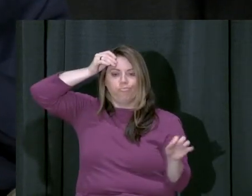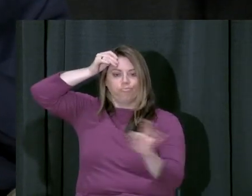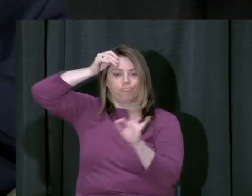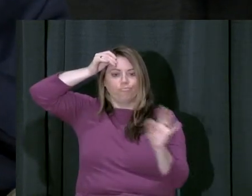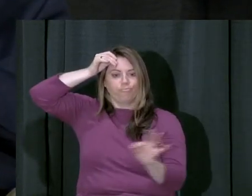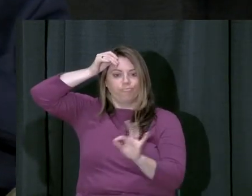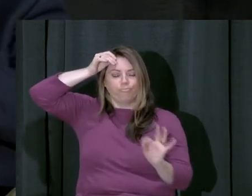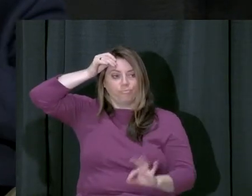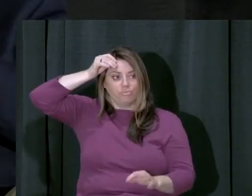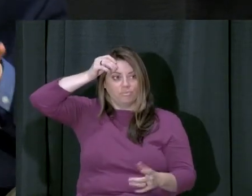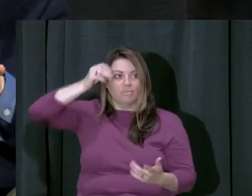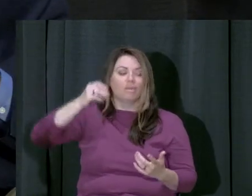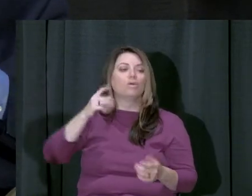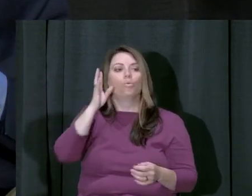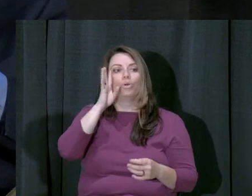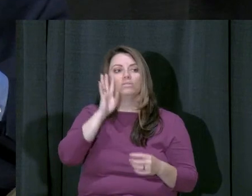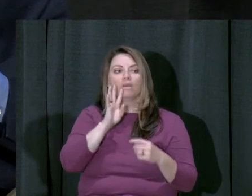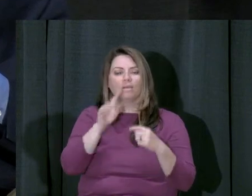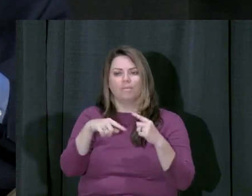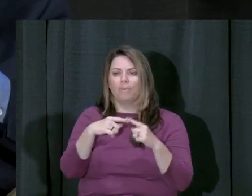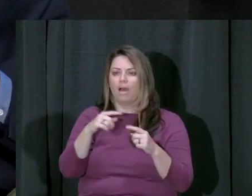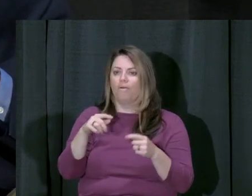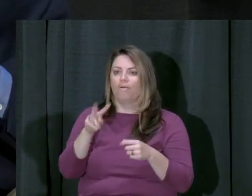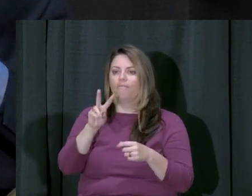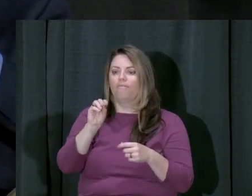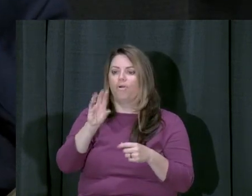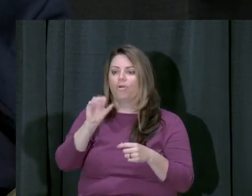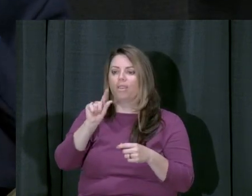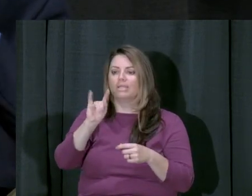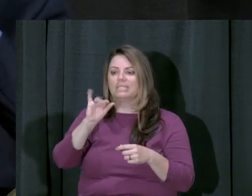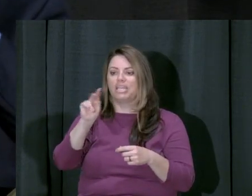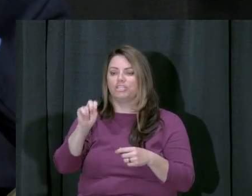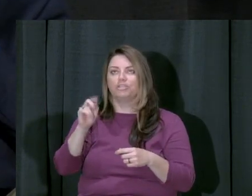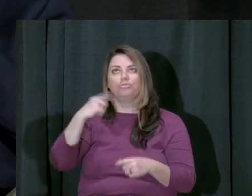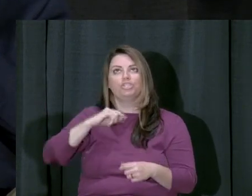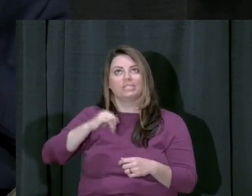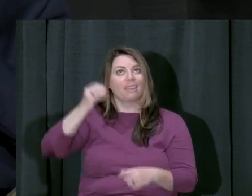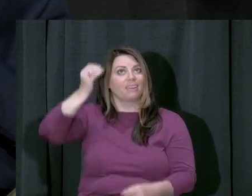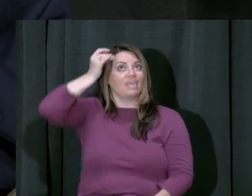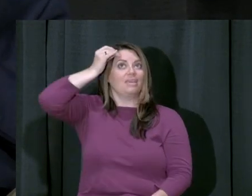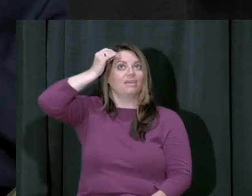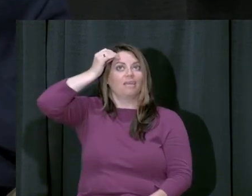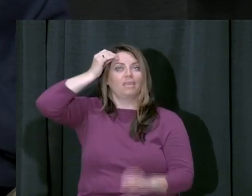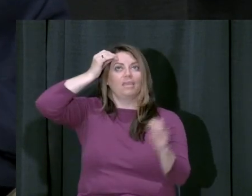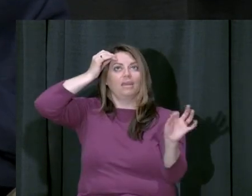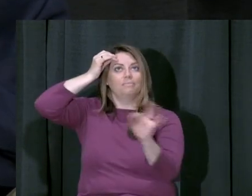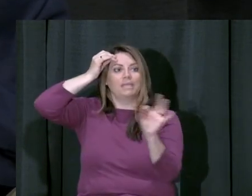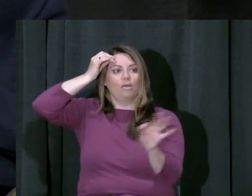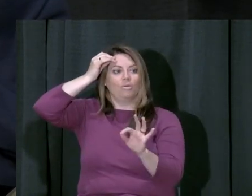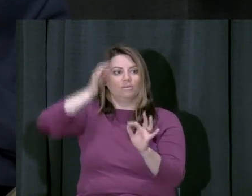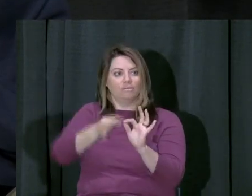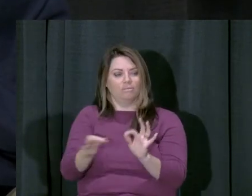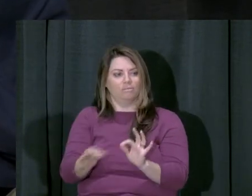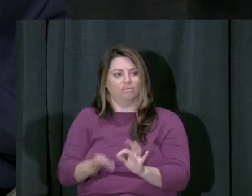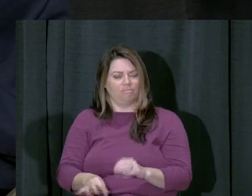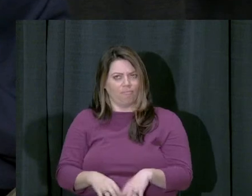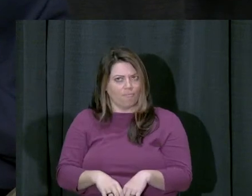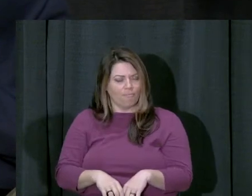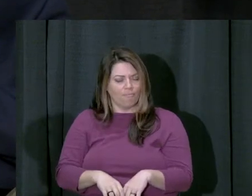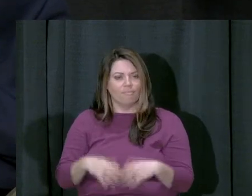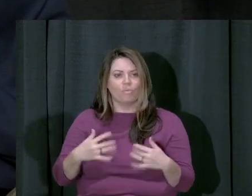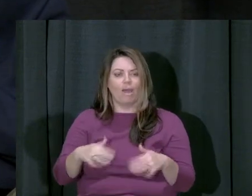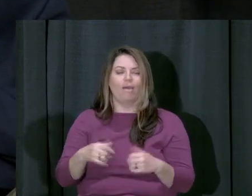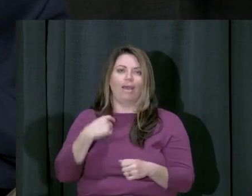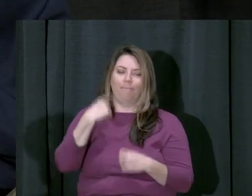saying something and it comes out. So I see two things. One is, when you have all